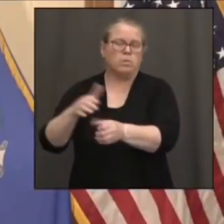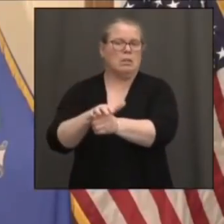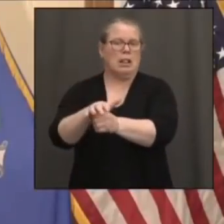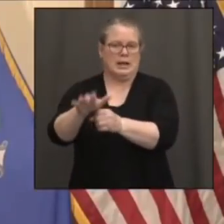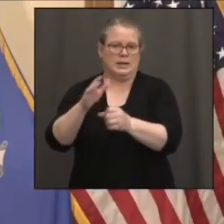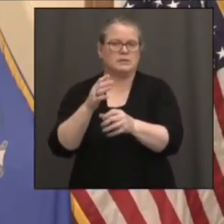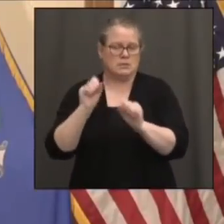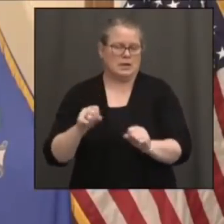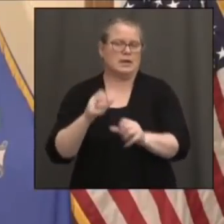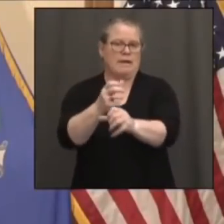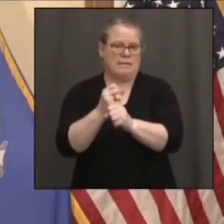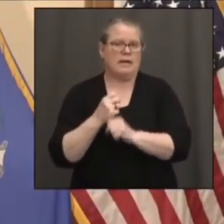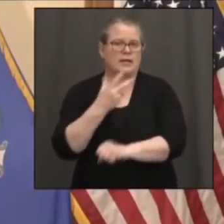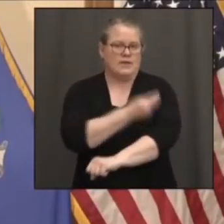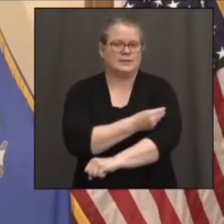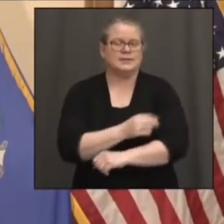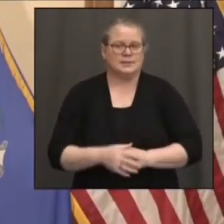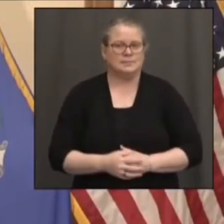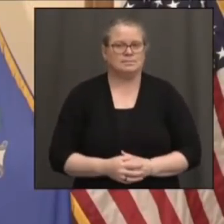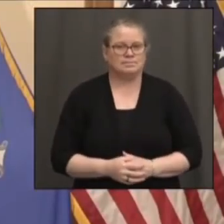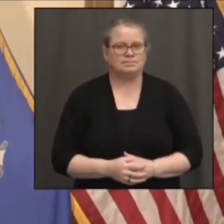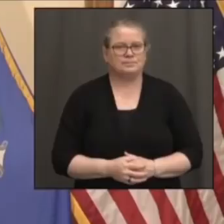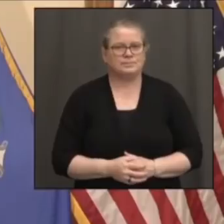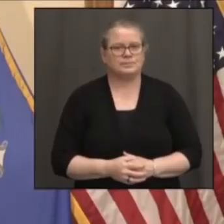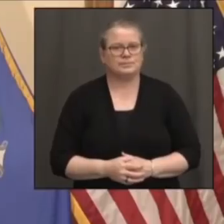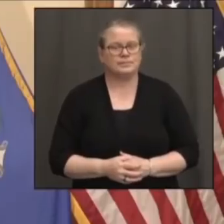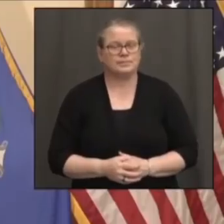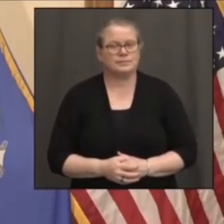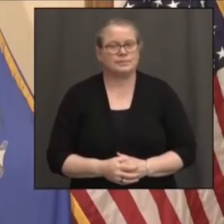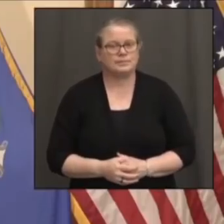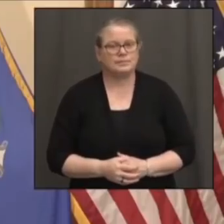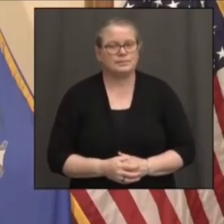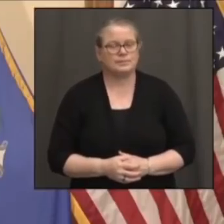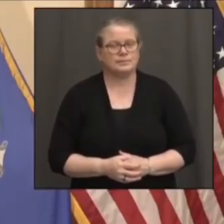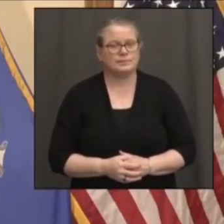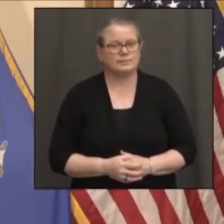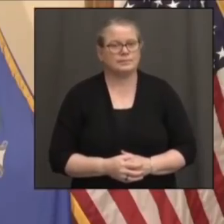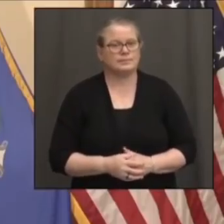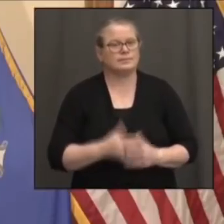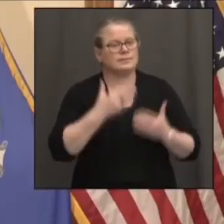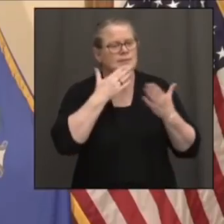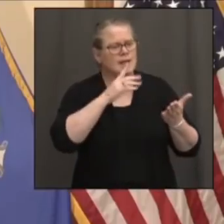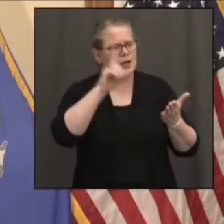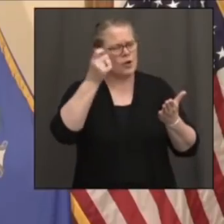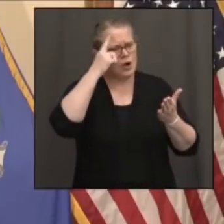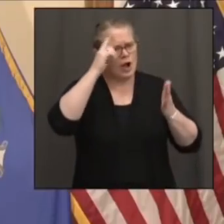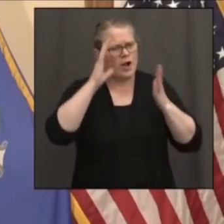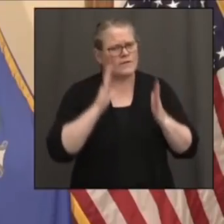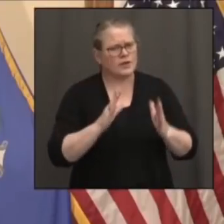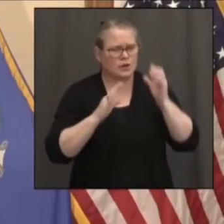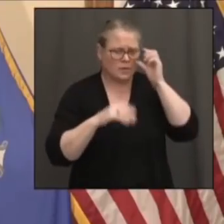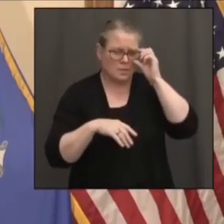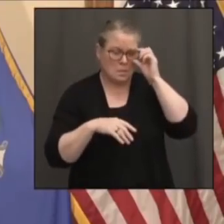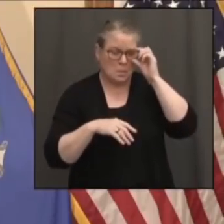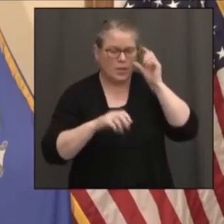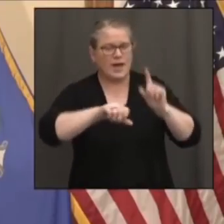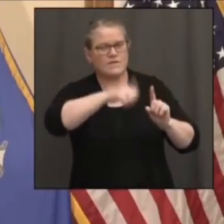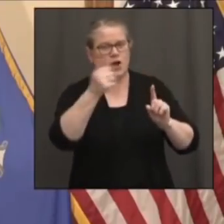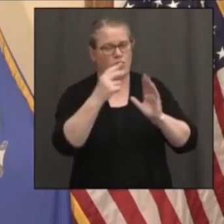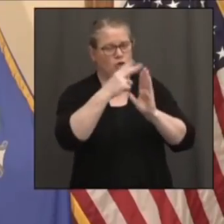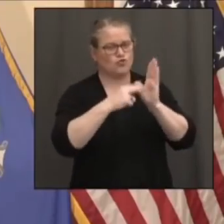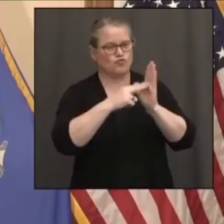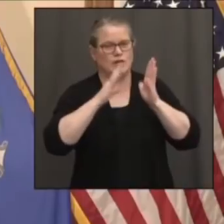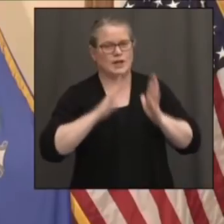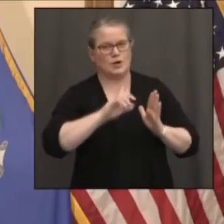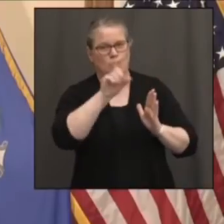Okay. All right. And I guess, Governor, I'll maybe take a crack at Hugh's question, because I got another reader question. This gentleman says